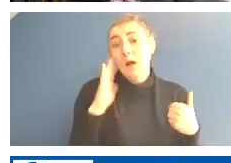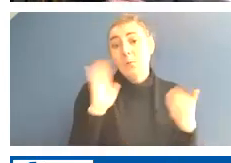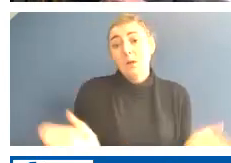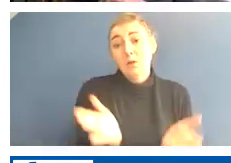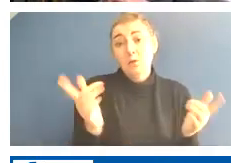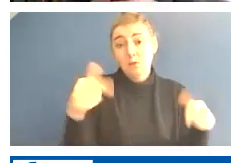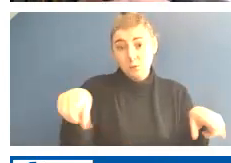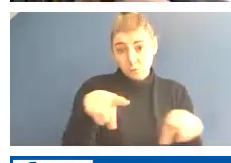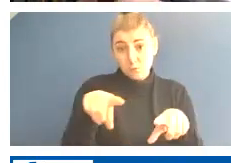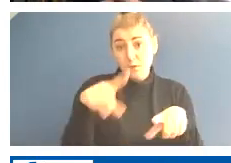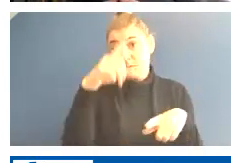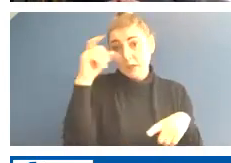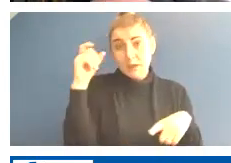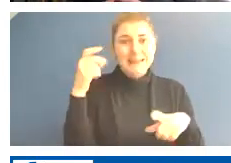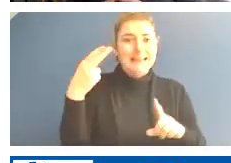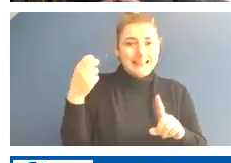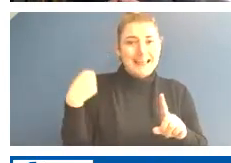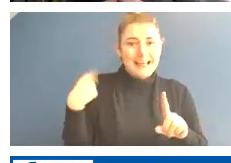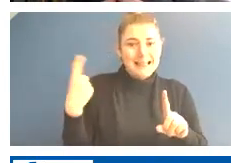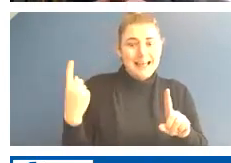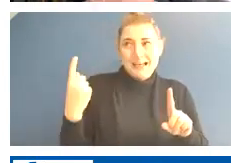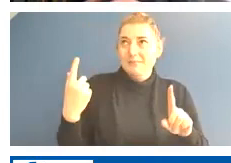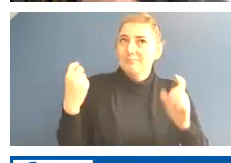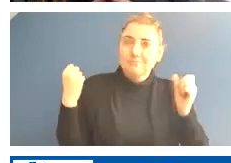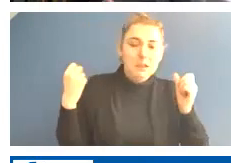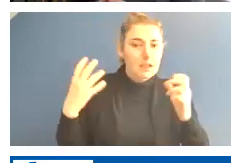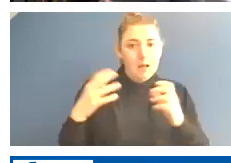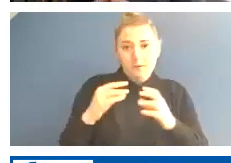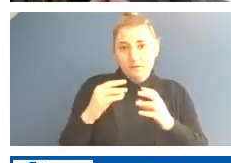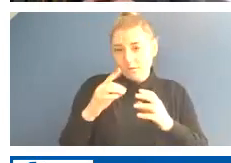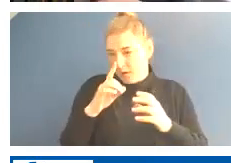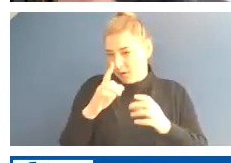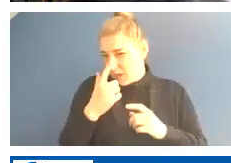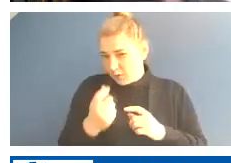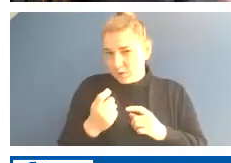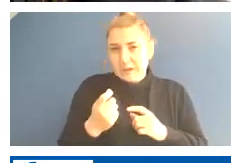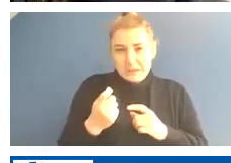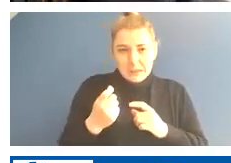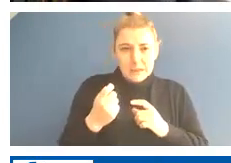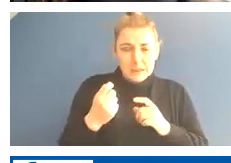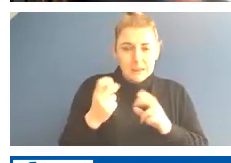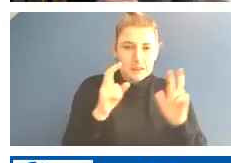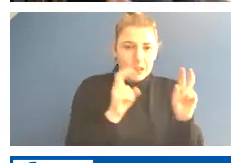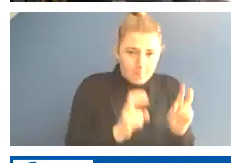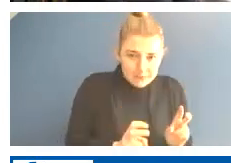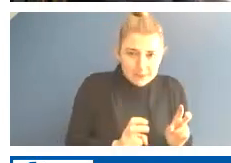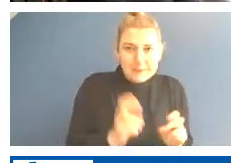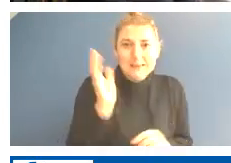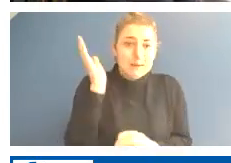you, because he has had a number of very interesting, reputable topics and